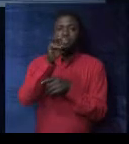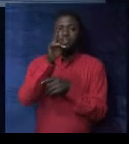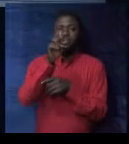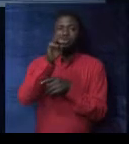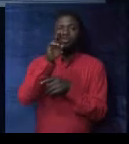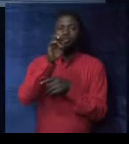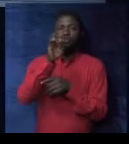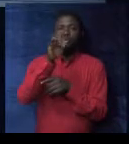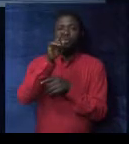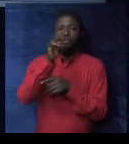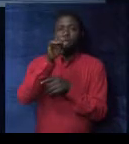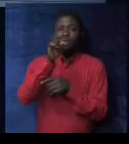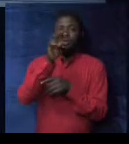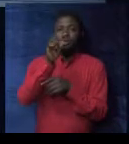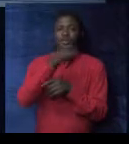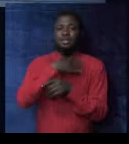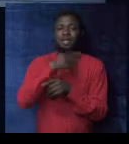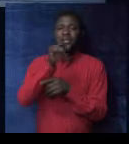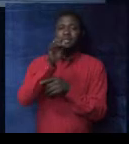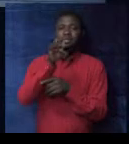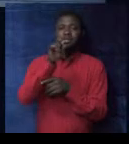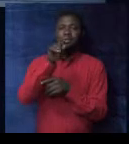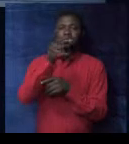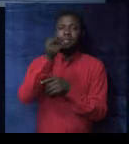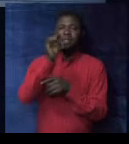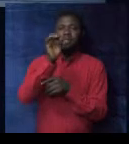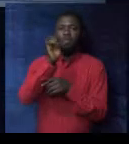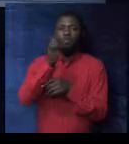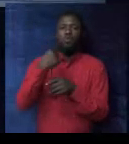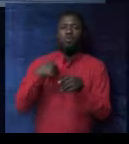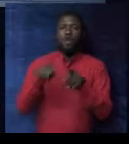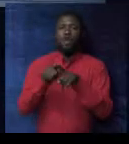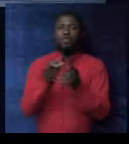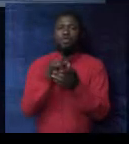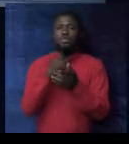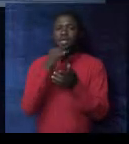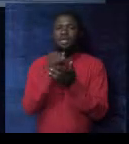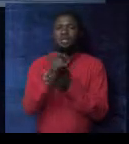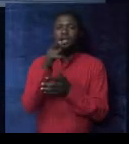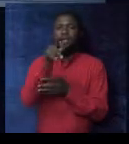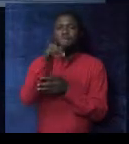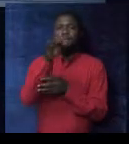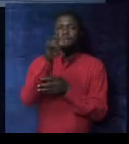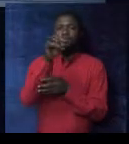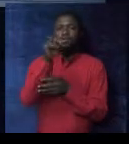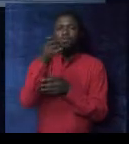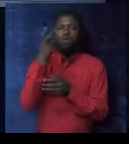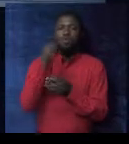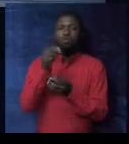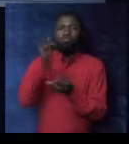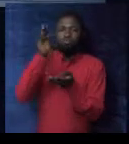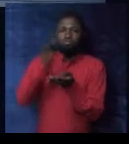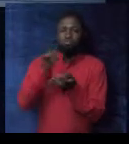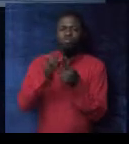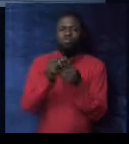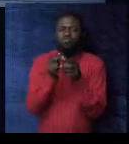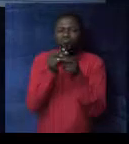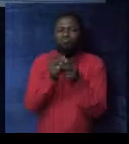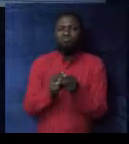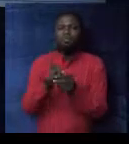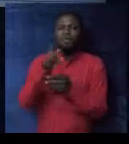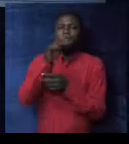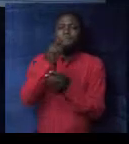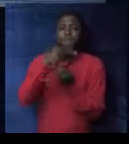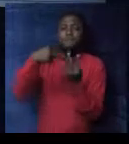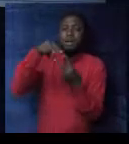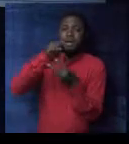Uranus, Neptune. And we also said that Pluto was relegated to a dwarf planet in 2006,